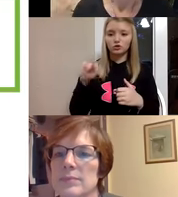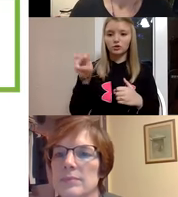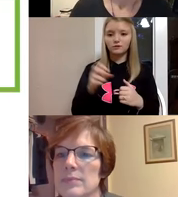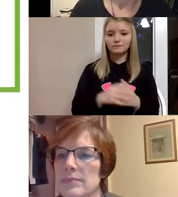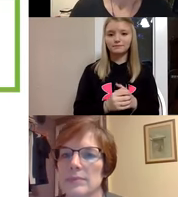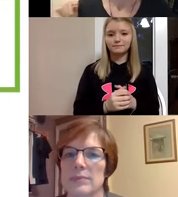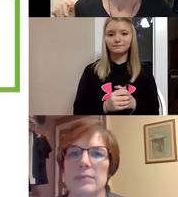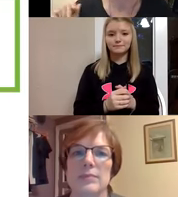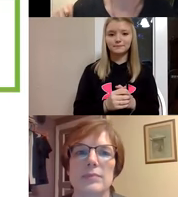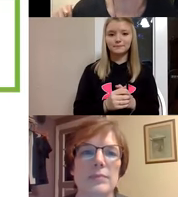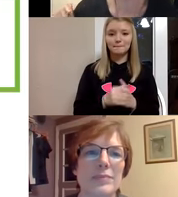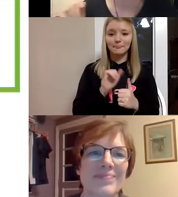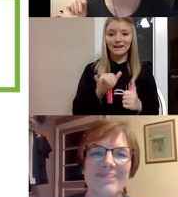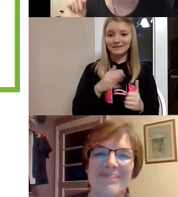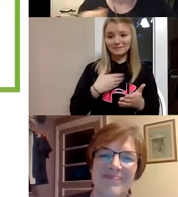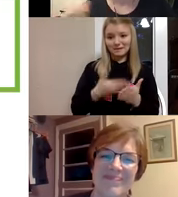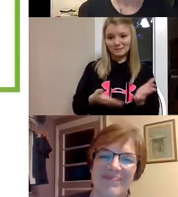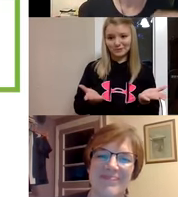And that is my part.